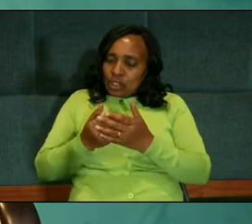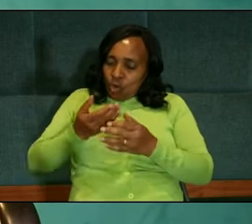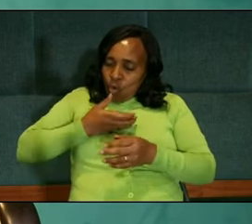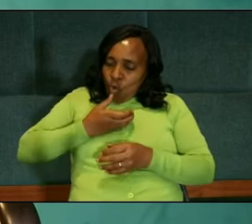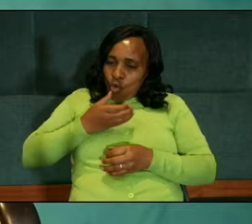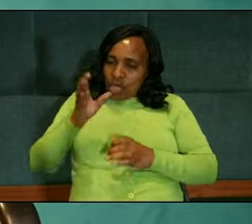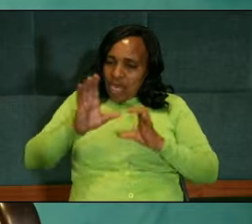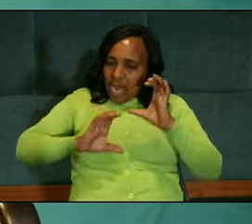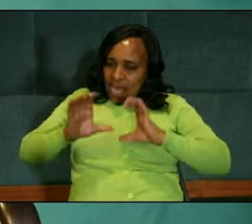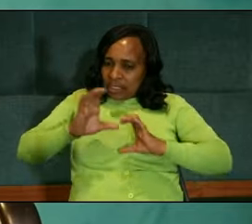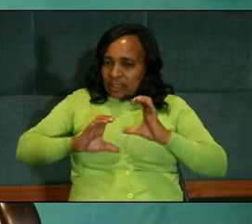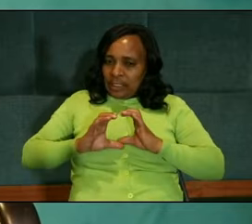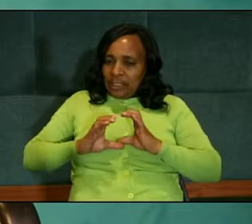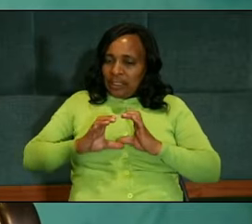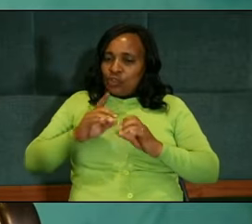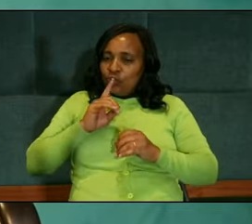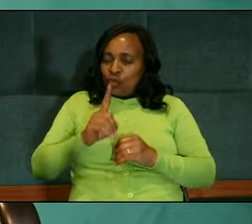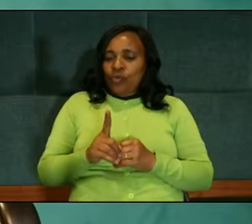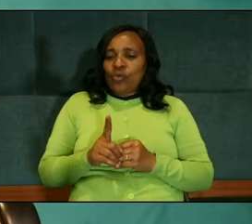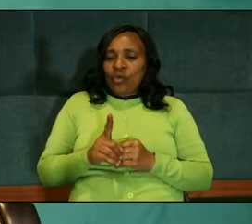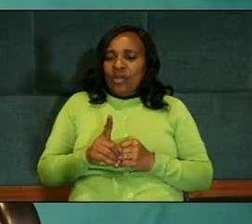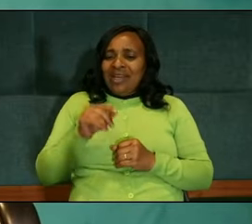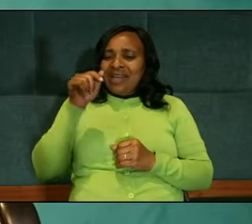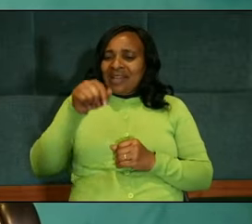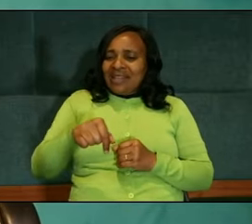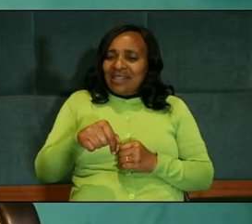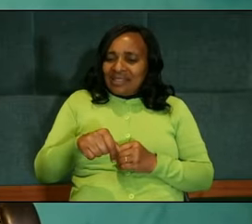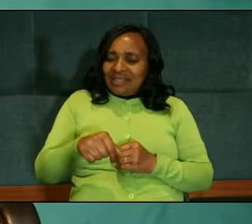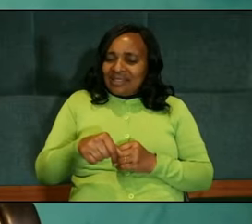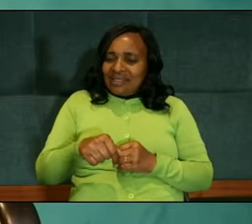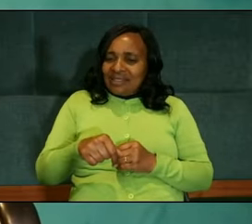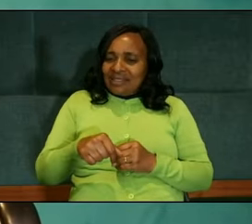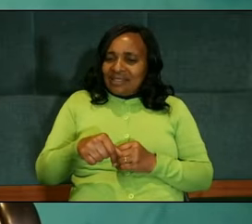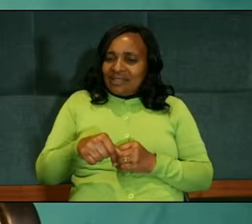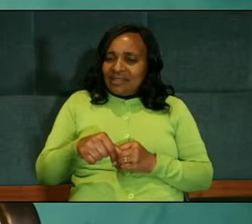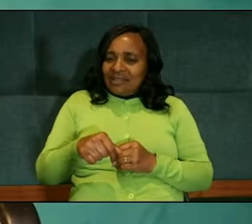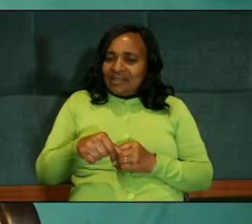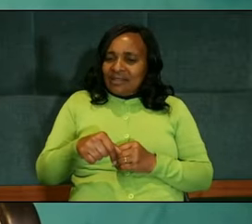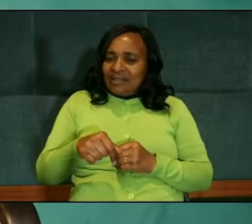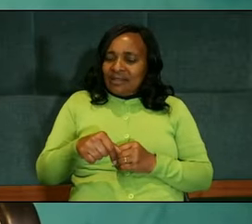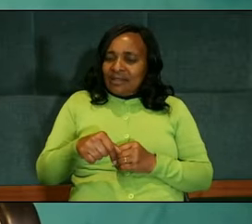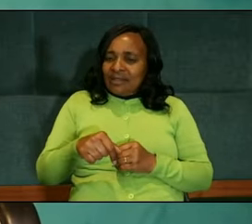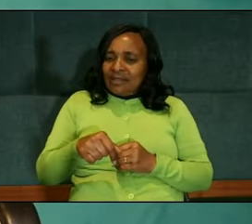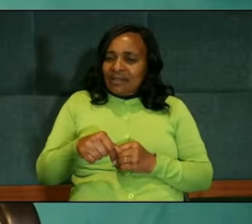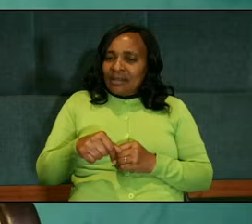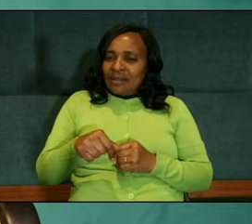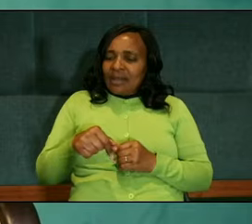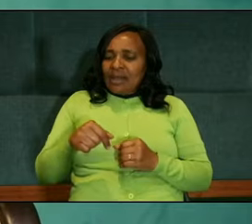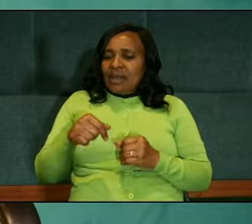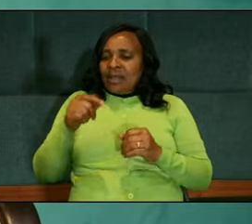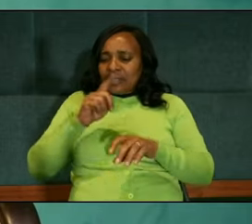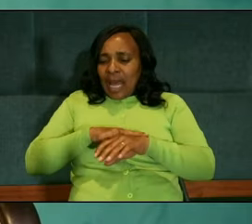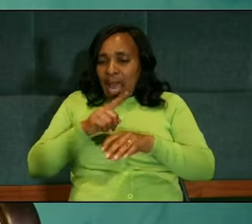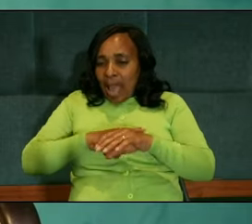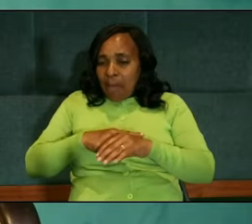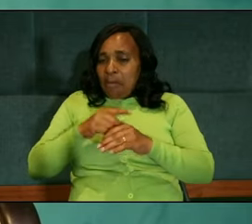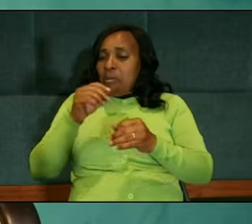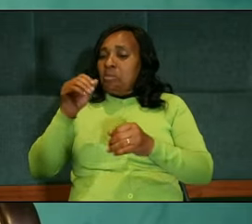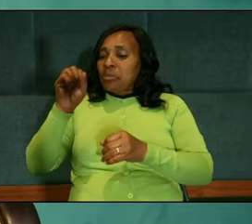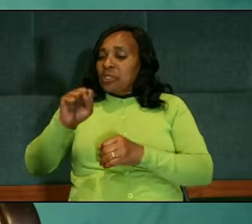to a disadvantage." So this simply tells us that Saul realized that he was in the wrong,